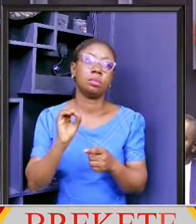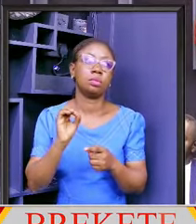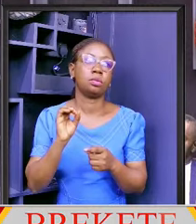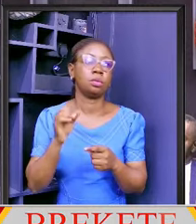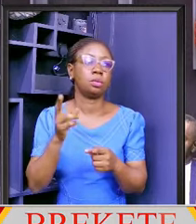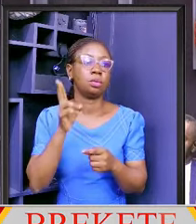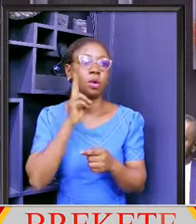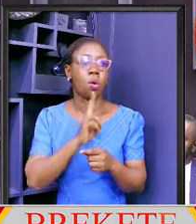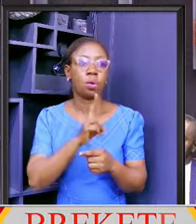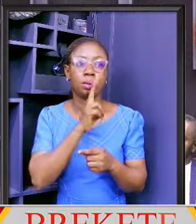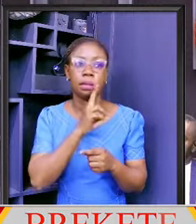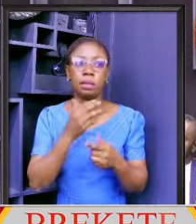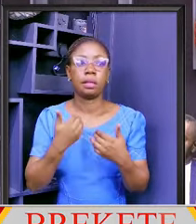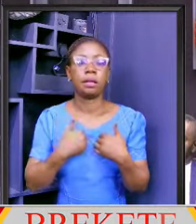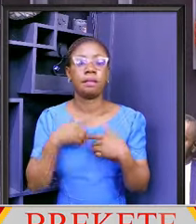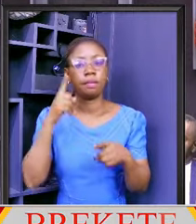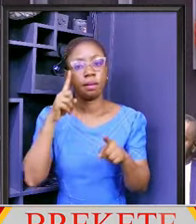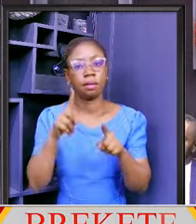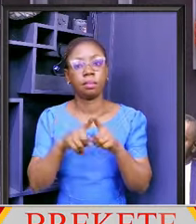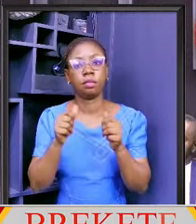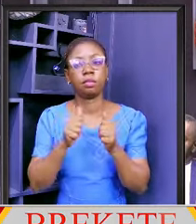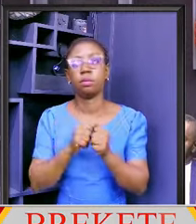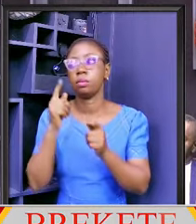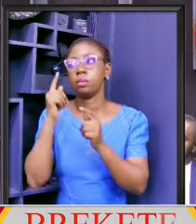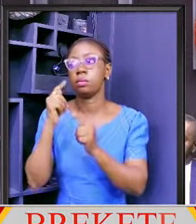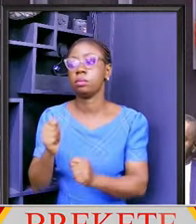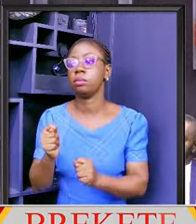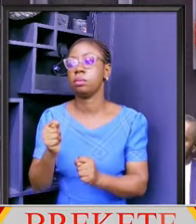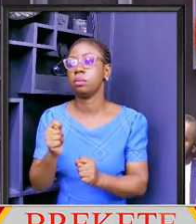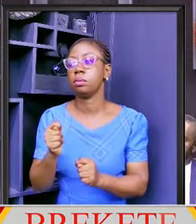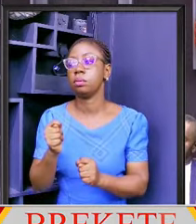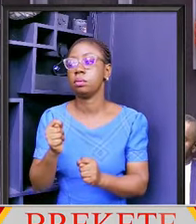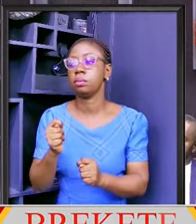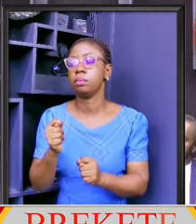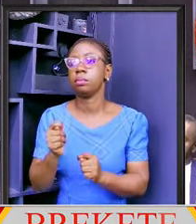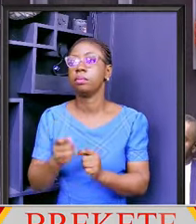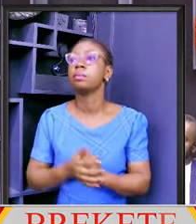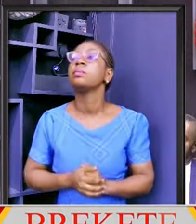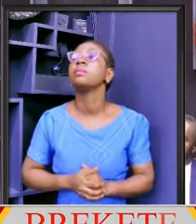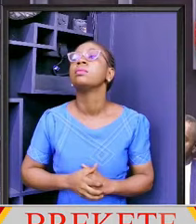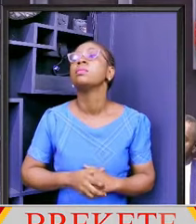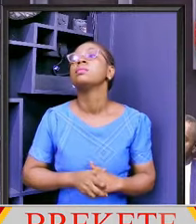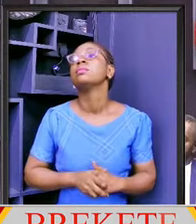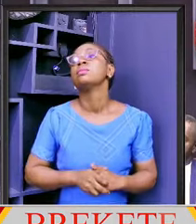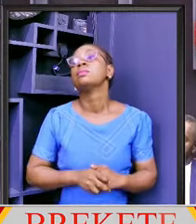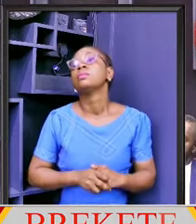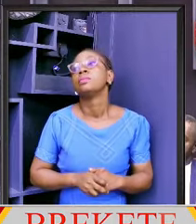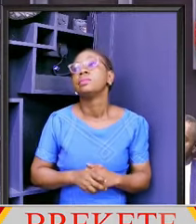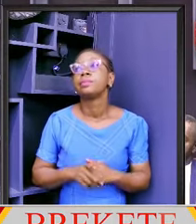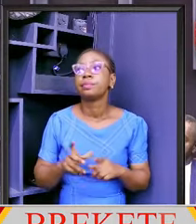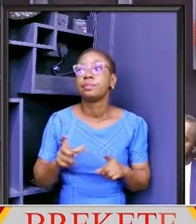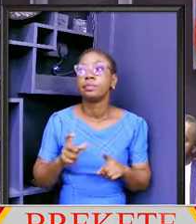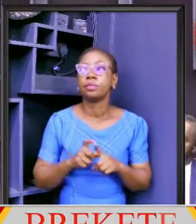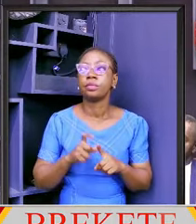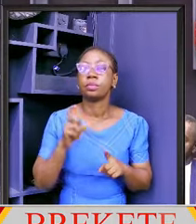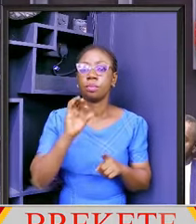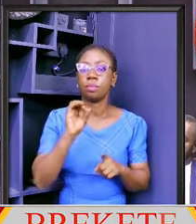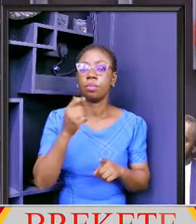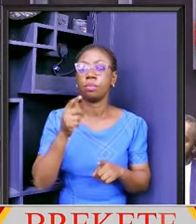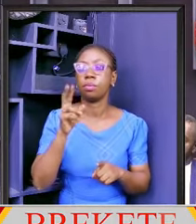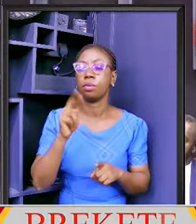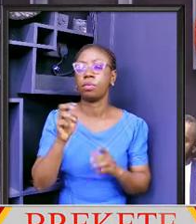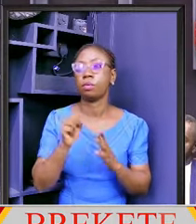trustees. They say I will step down for Adam from Ogun